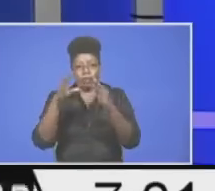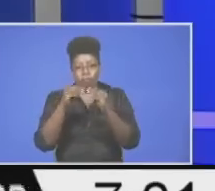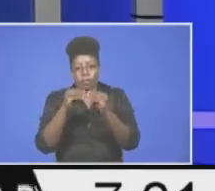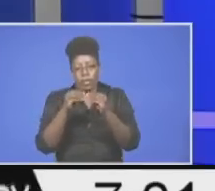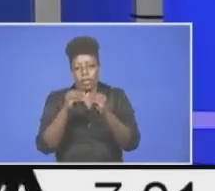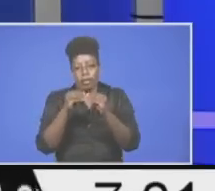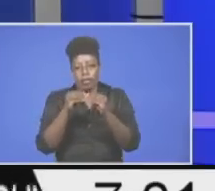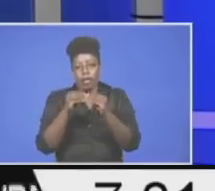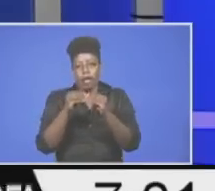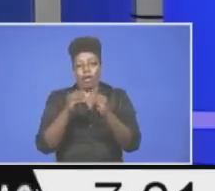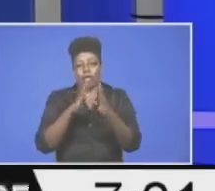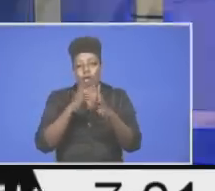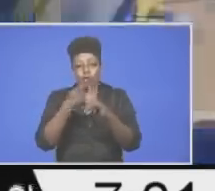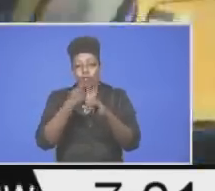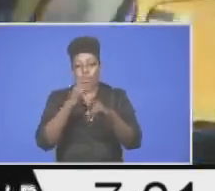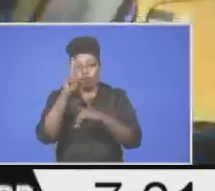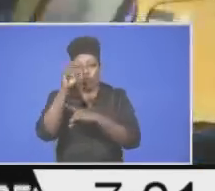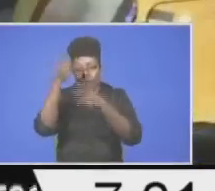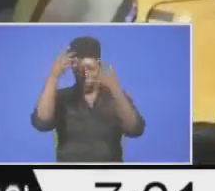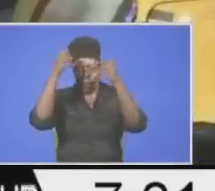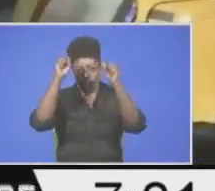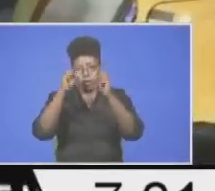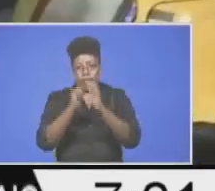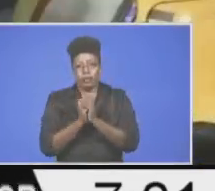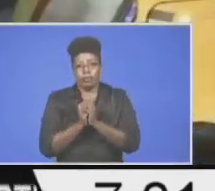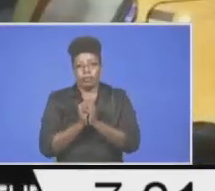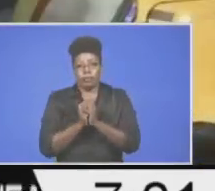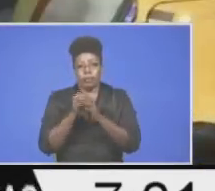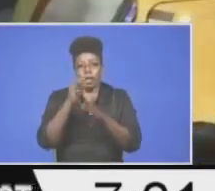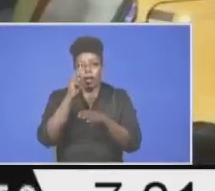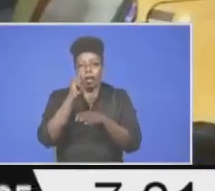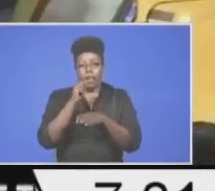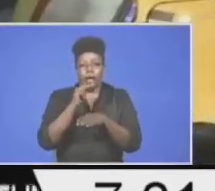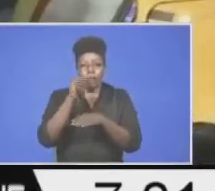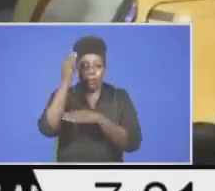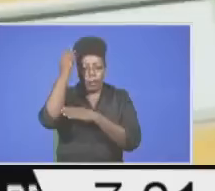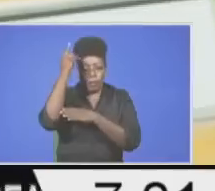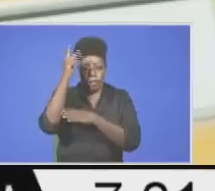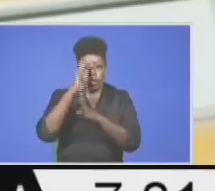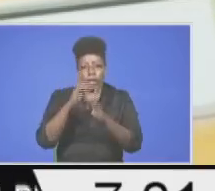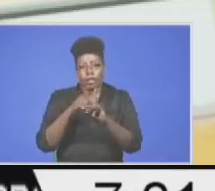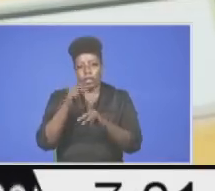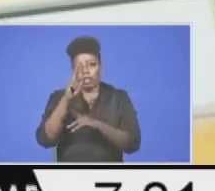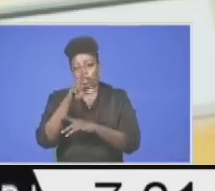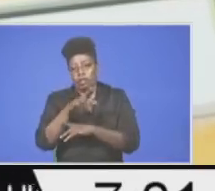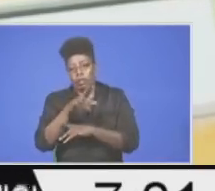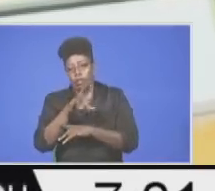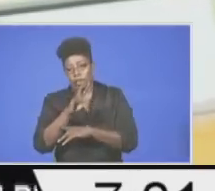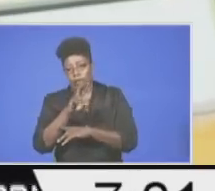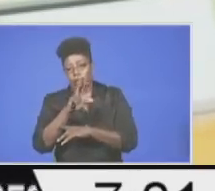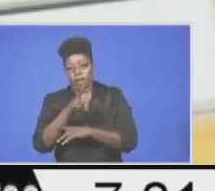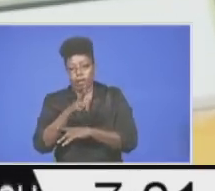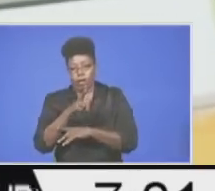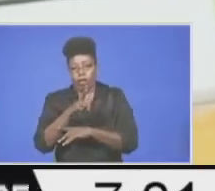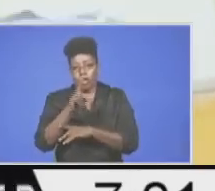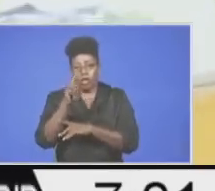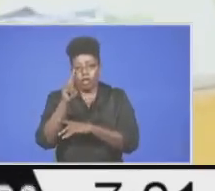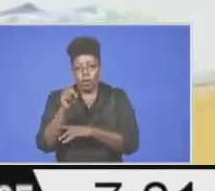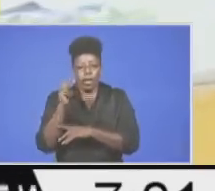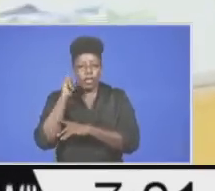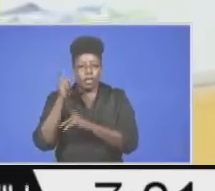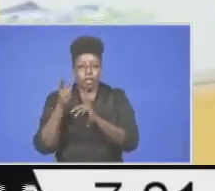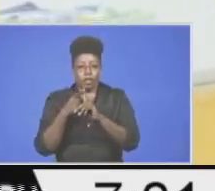the U.S. President. Prime Minister Minnis began his first official day at the 73rd United Nations General Assembly by listening